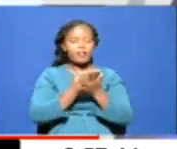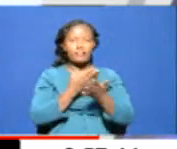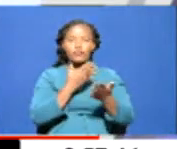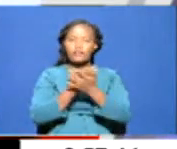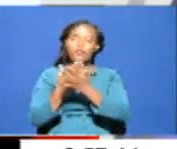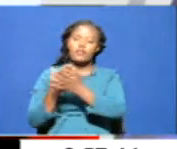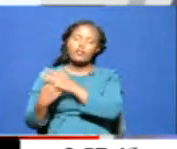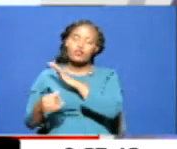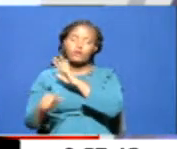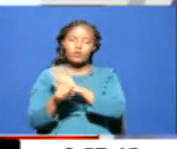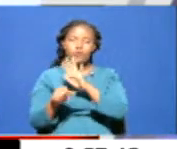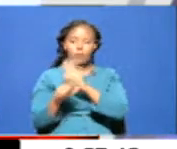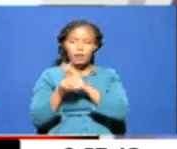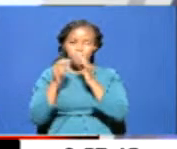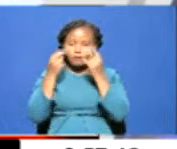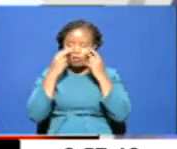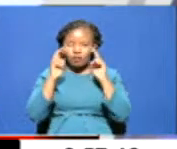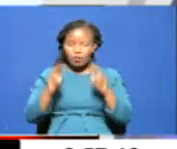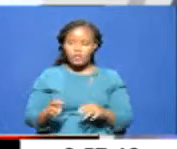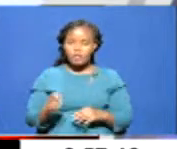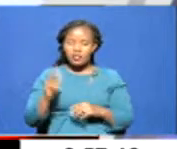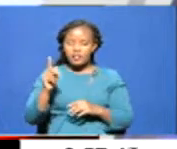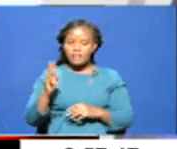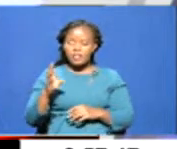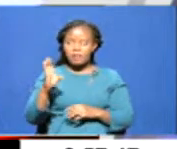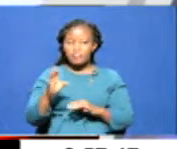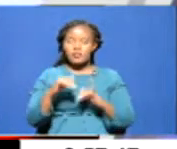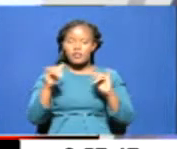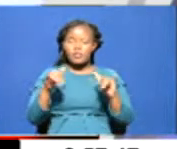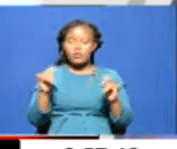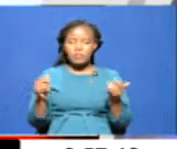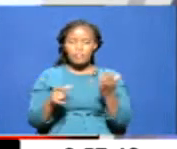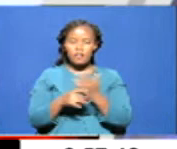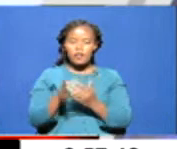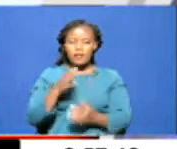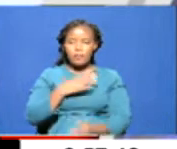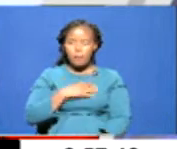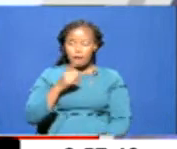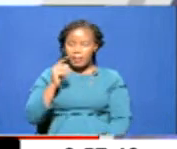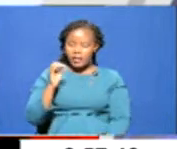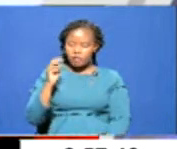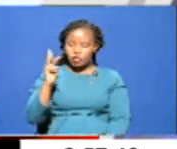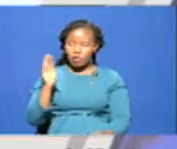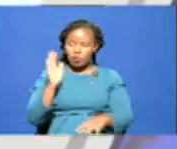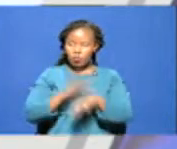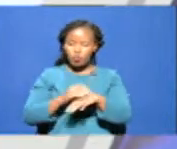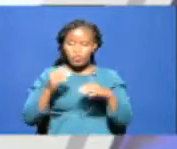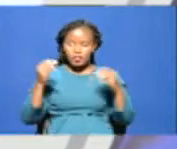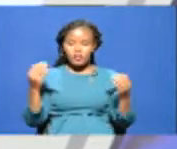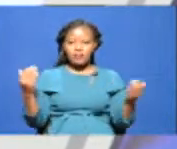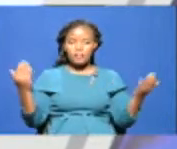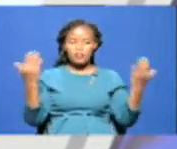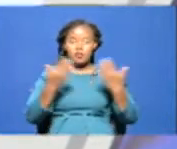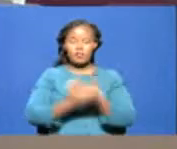for watching KBC Prime Edition. My name is Tom Boyer. Good night from Nairobi, Kenya.